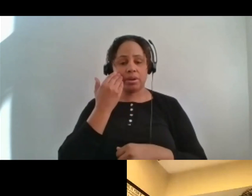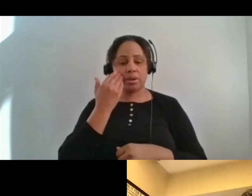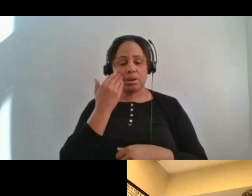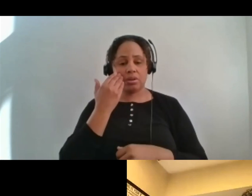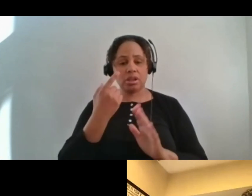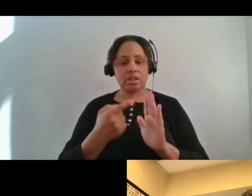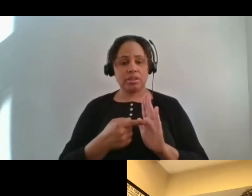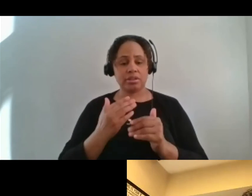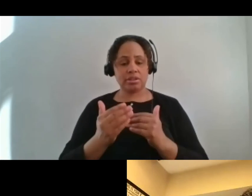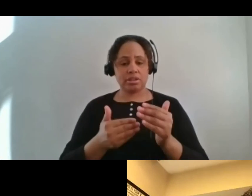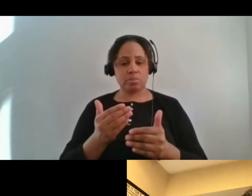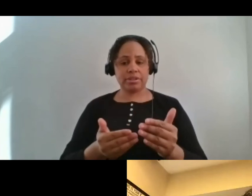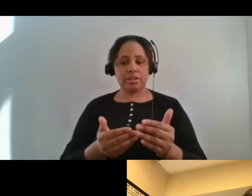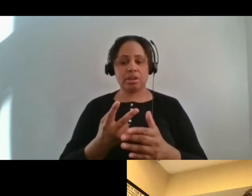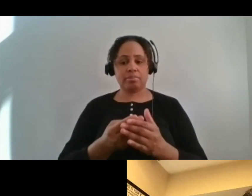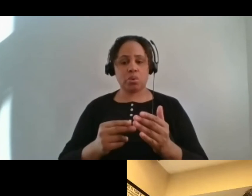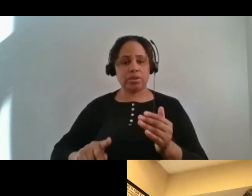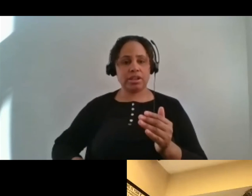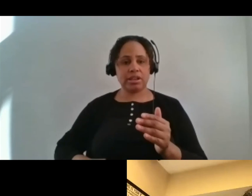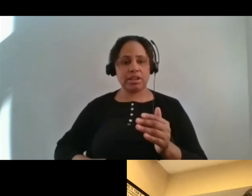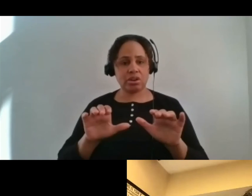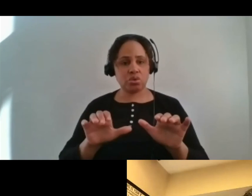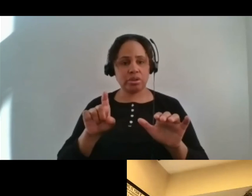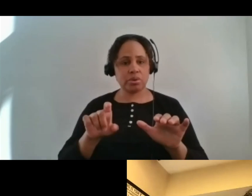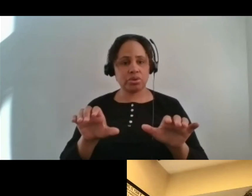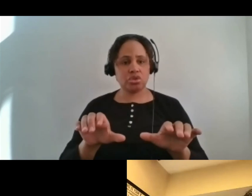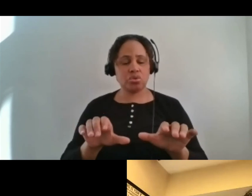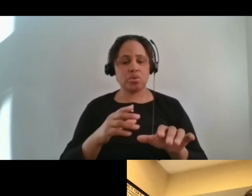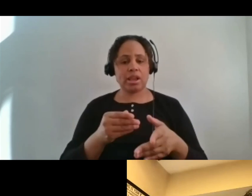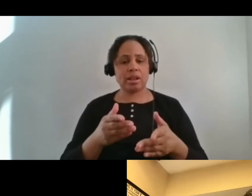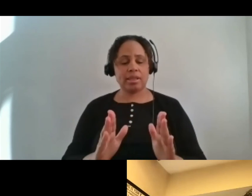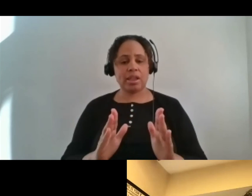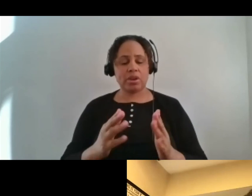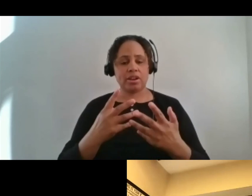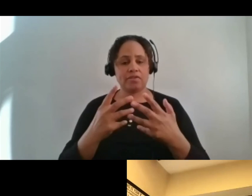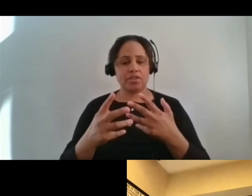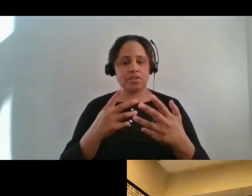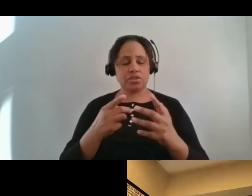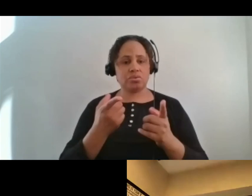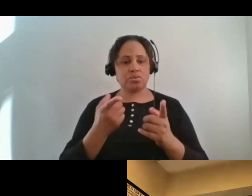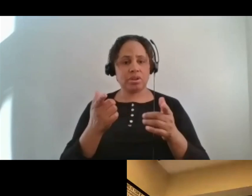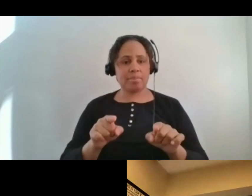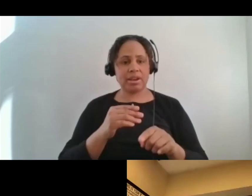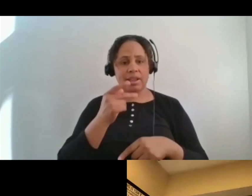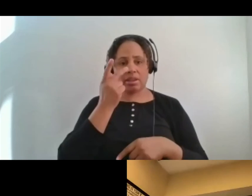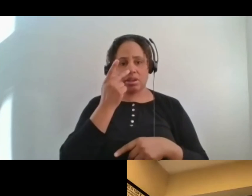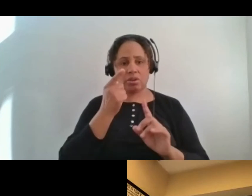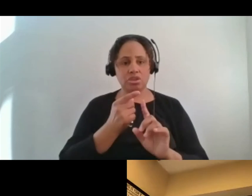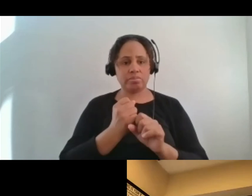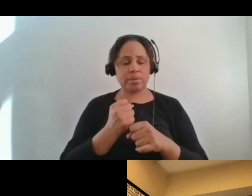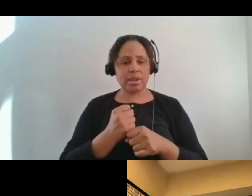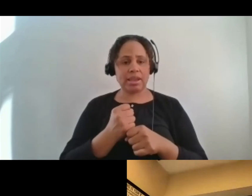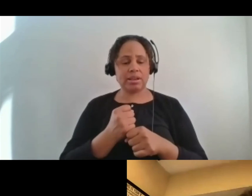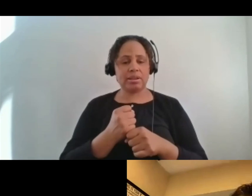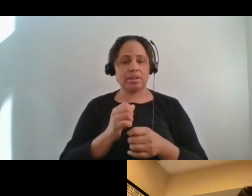process where both kidneys are doing what they're supposed to do in allowing for filtration to happen and the urine to be made. That